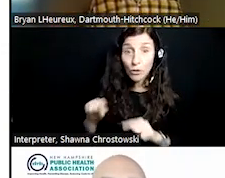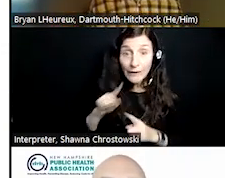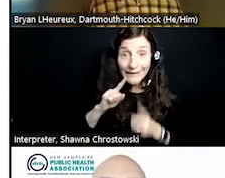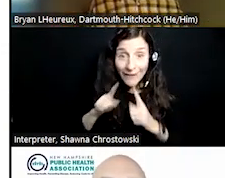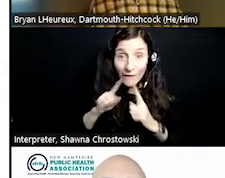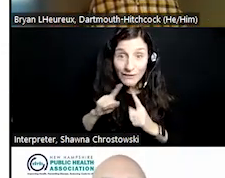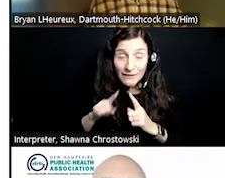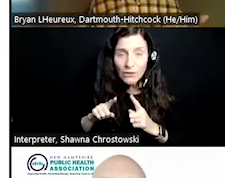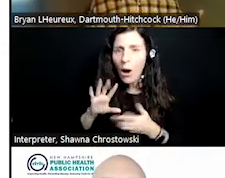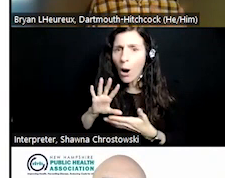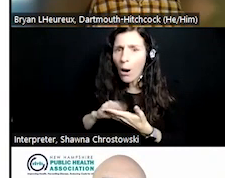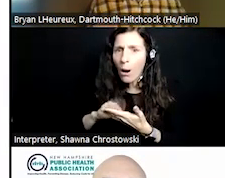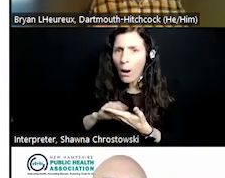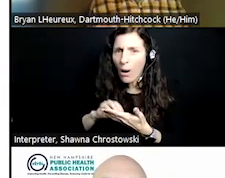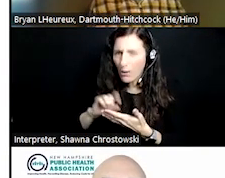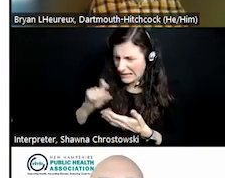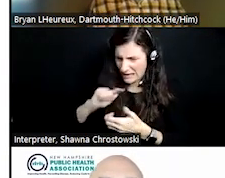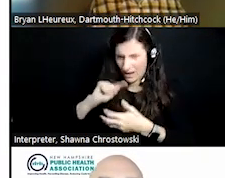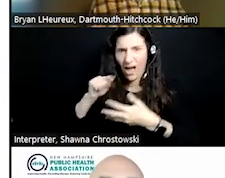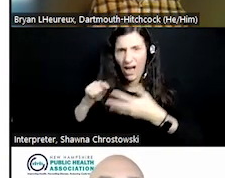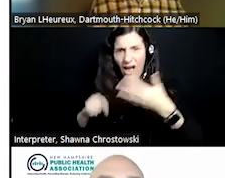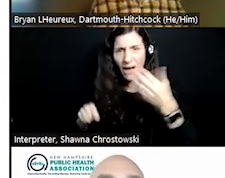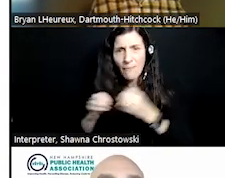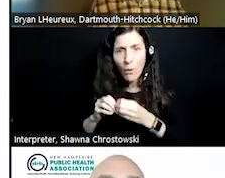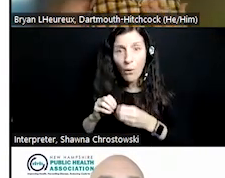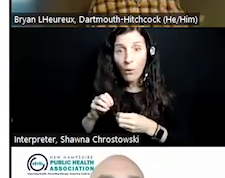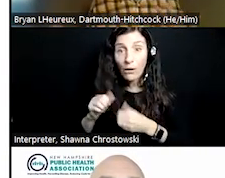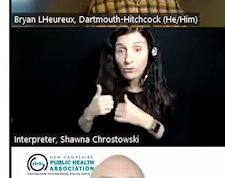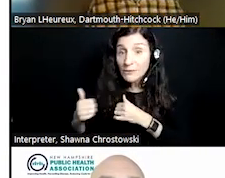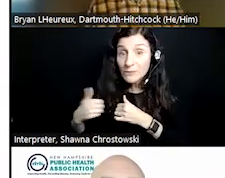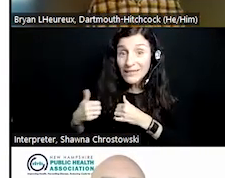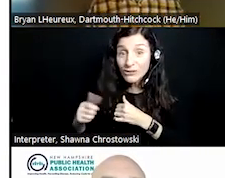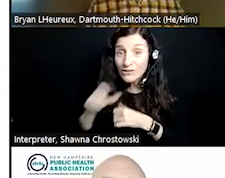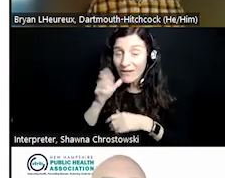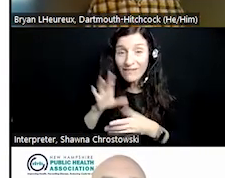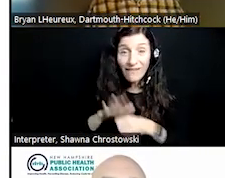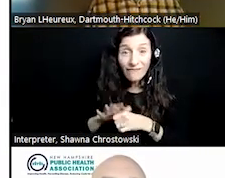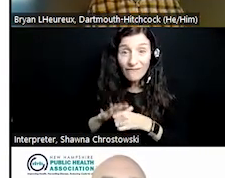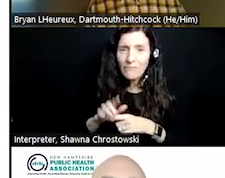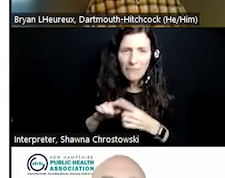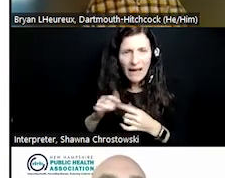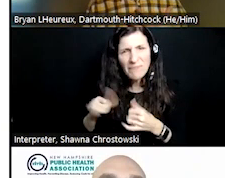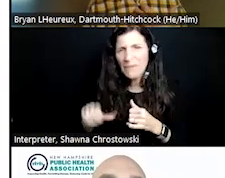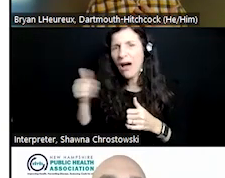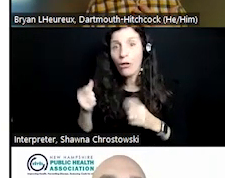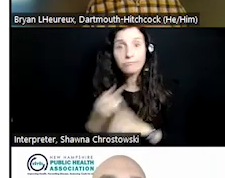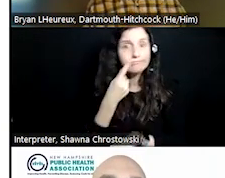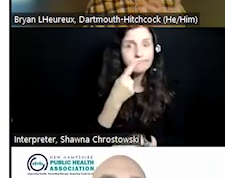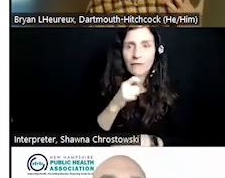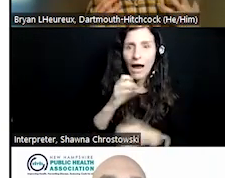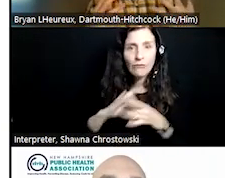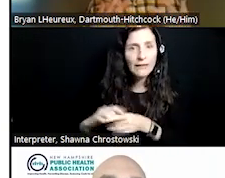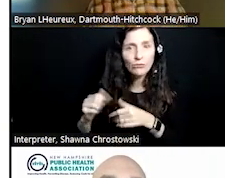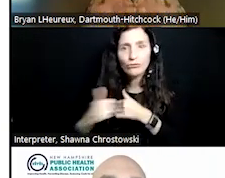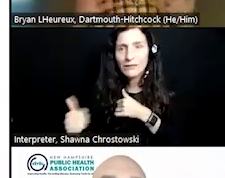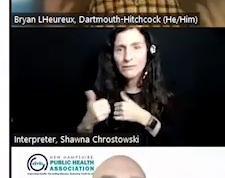needs that this patient has, maybe related to the lack of transportation, maybe unrelated to the lack of transportation. But for example, they might